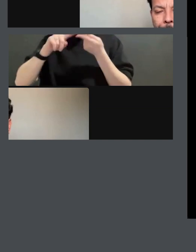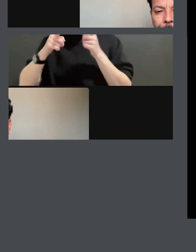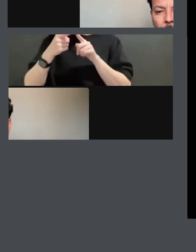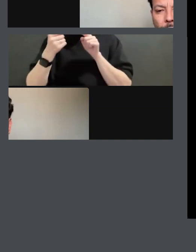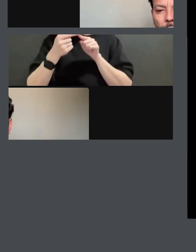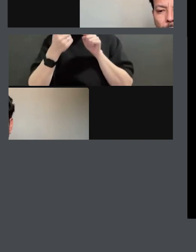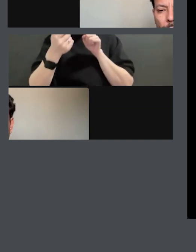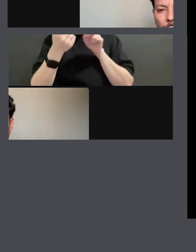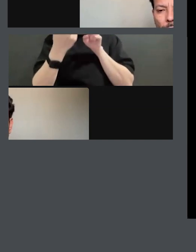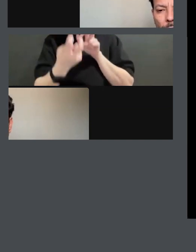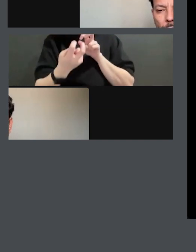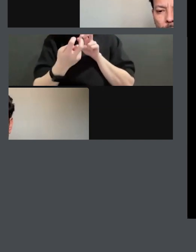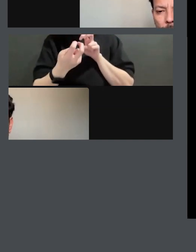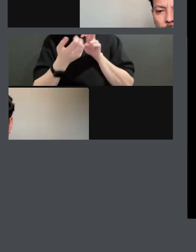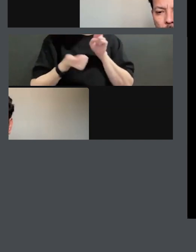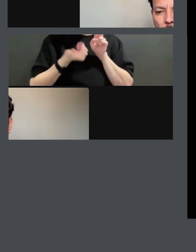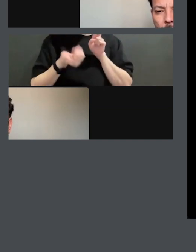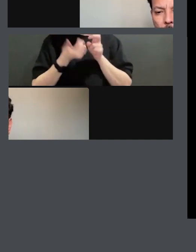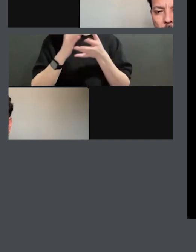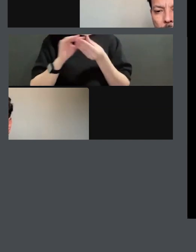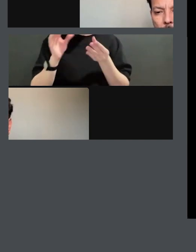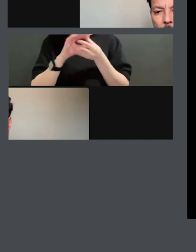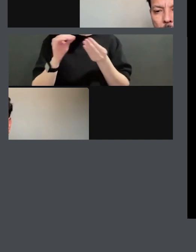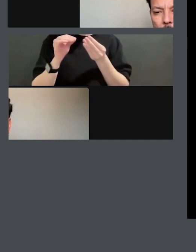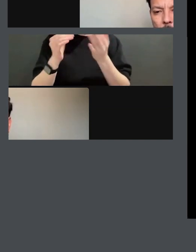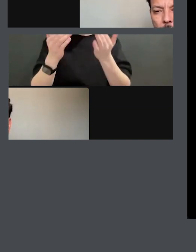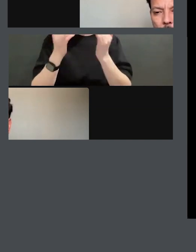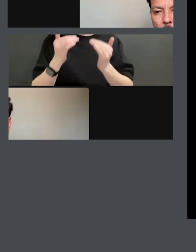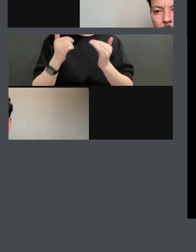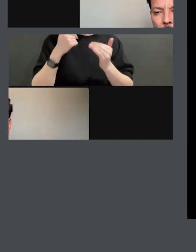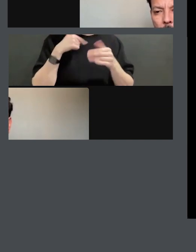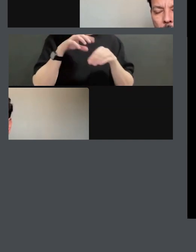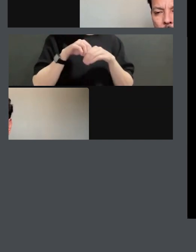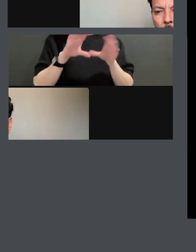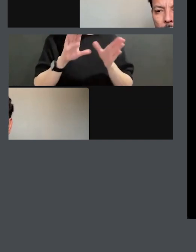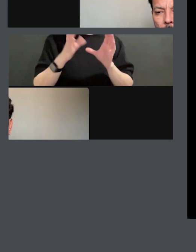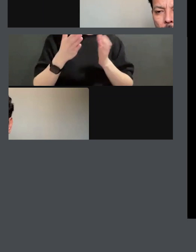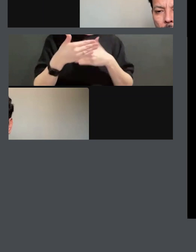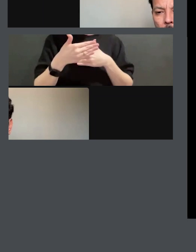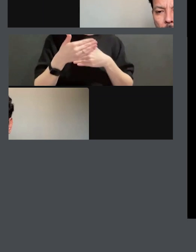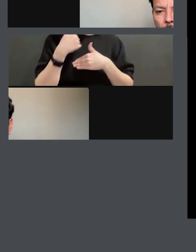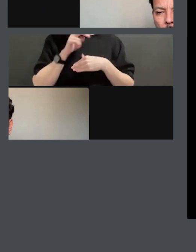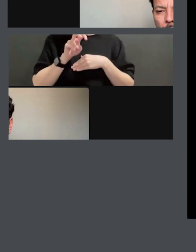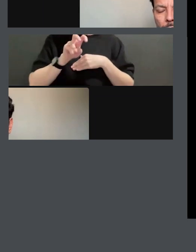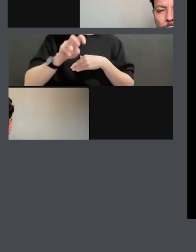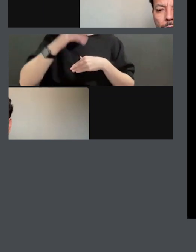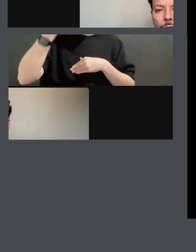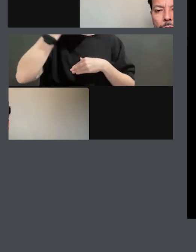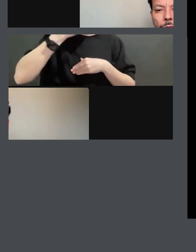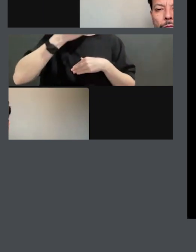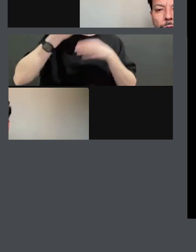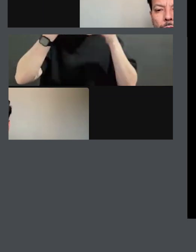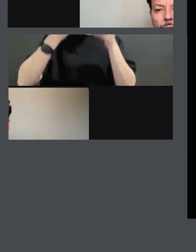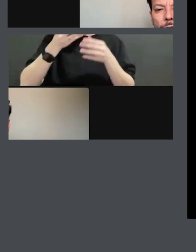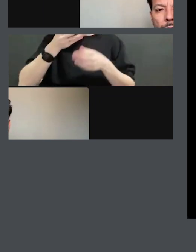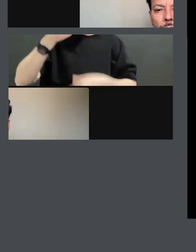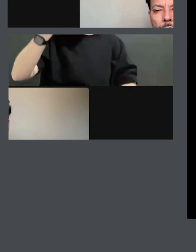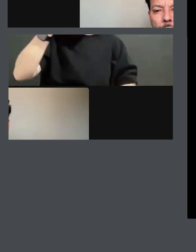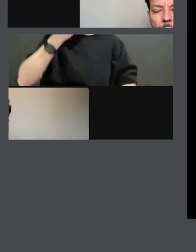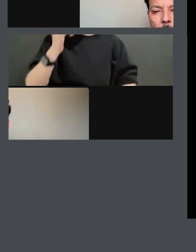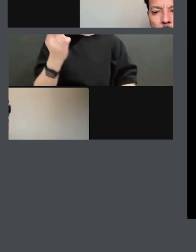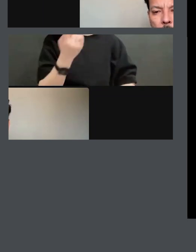telling a story. Or I am in a classroom in the front. The teacher in the front is telling the class what